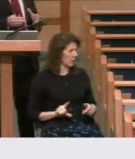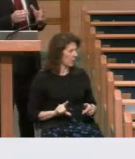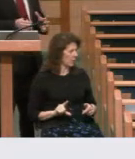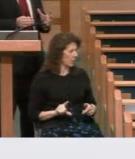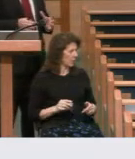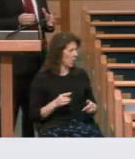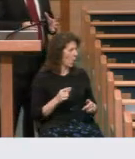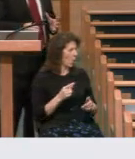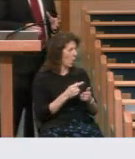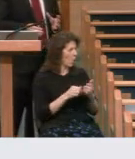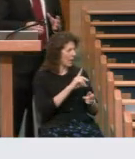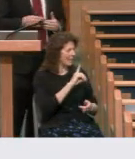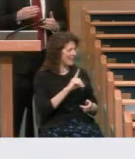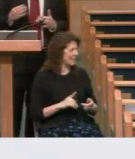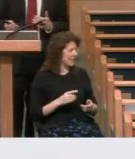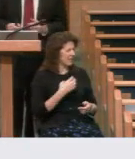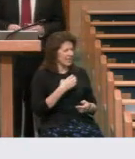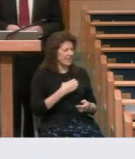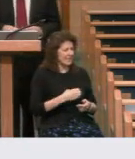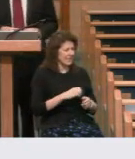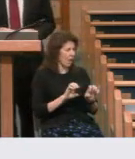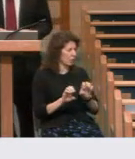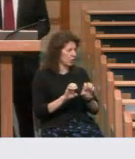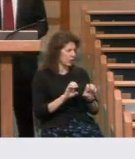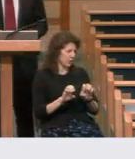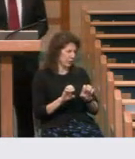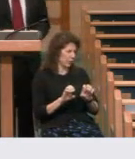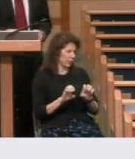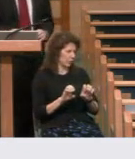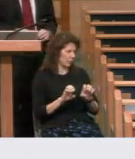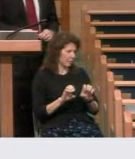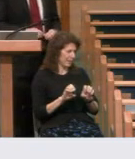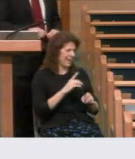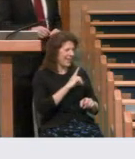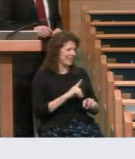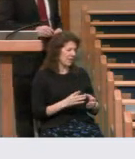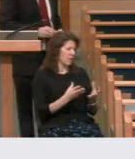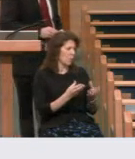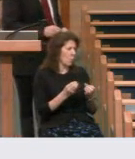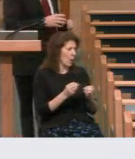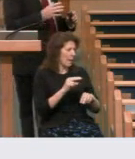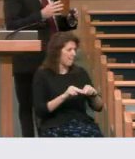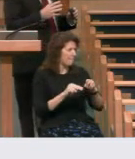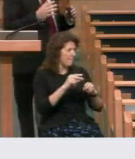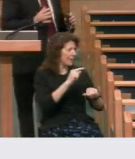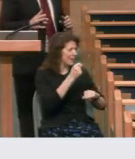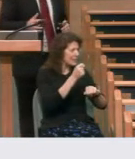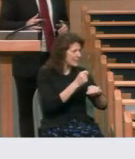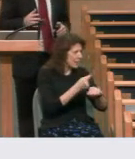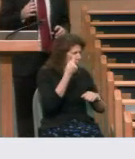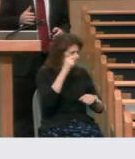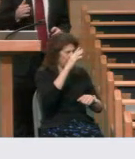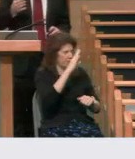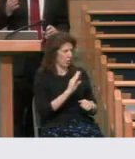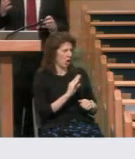What did David want to do that he was not allowed to do? To build the temple. In 1 Kings,